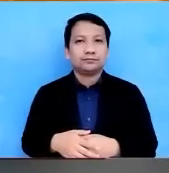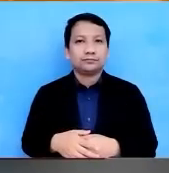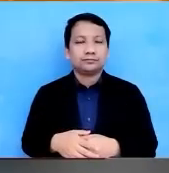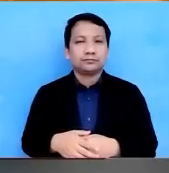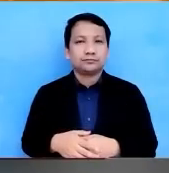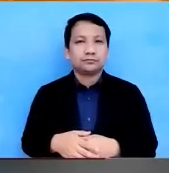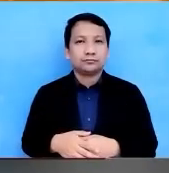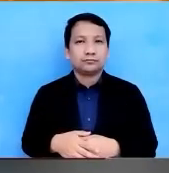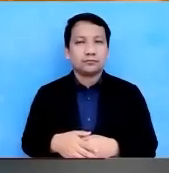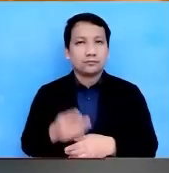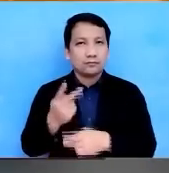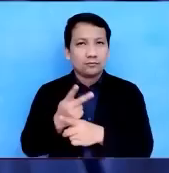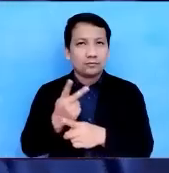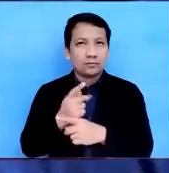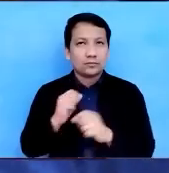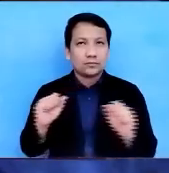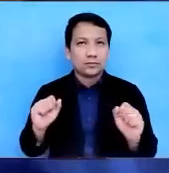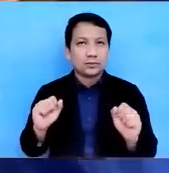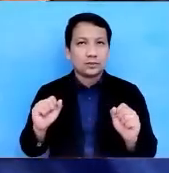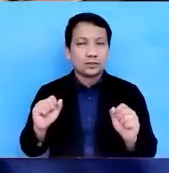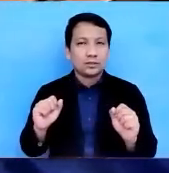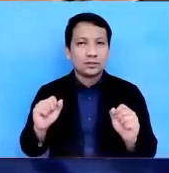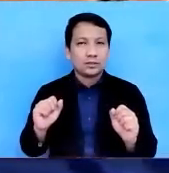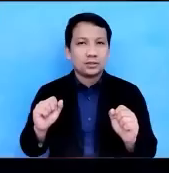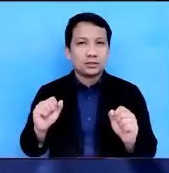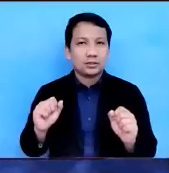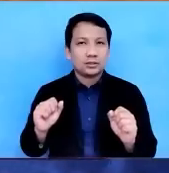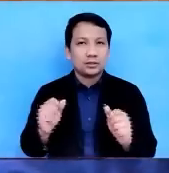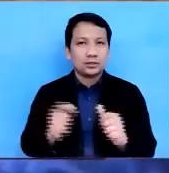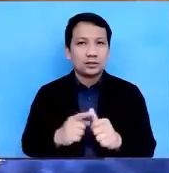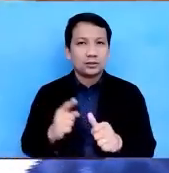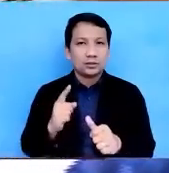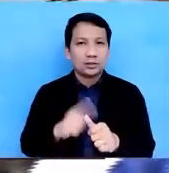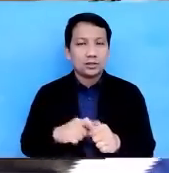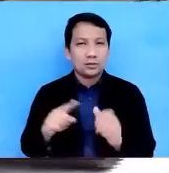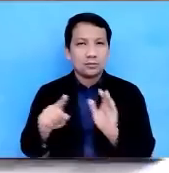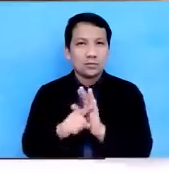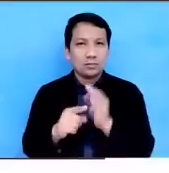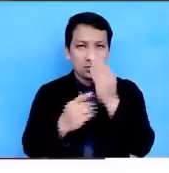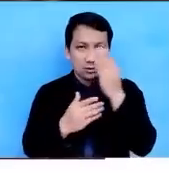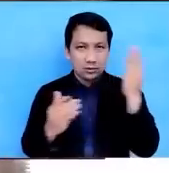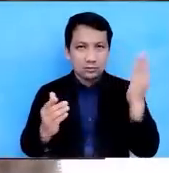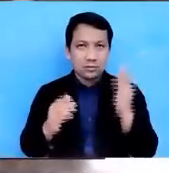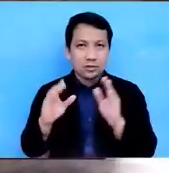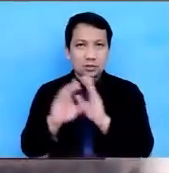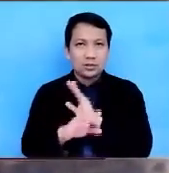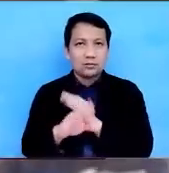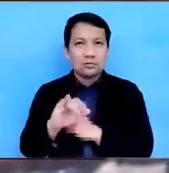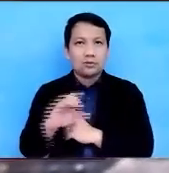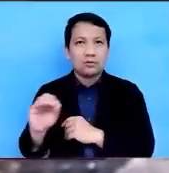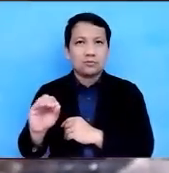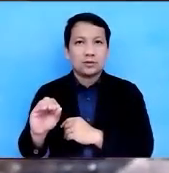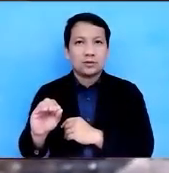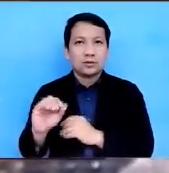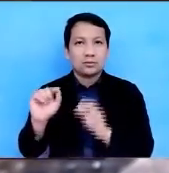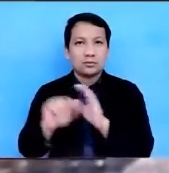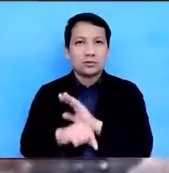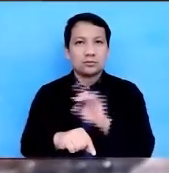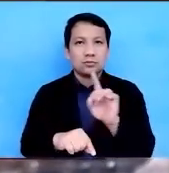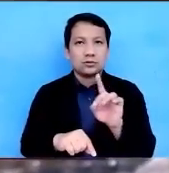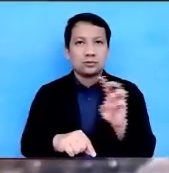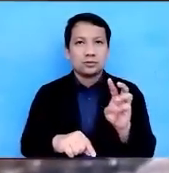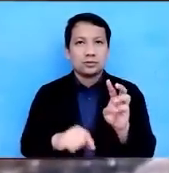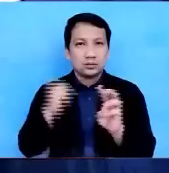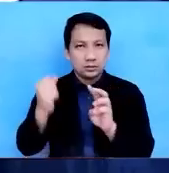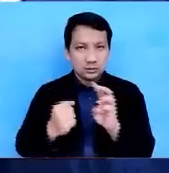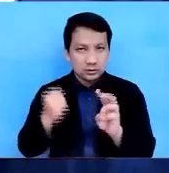are in charge of keeping safe. Ang paglabag sa gun ban ay itinuturing na criminal offense na may parusang 1 hanggang 6 taong